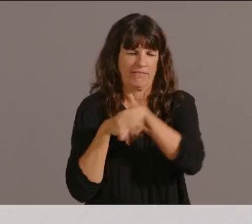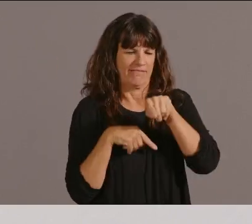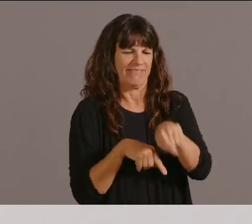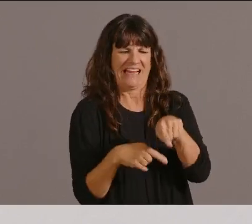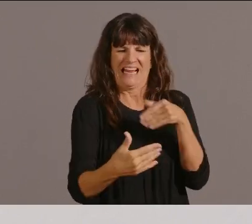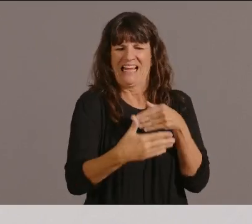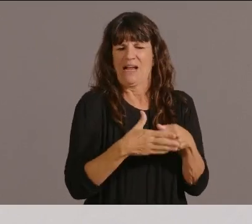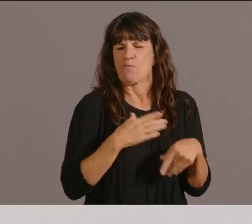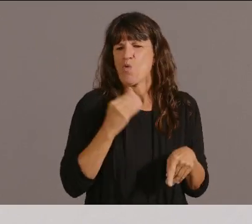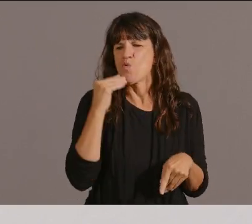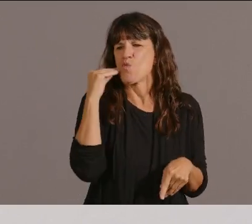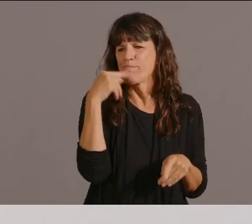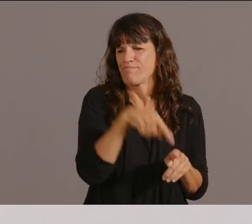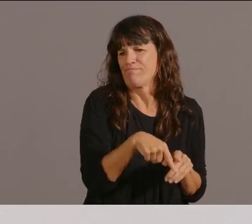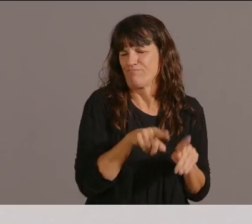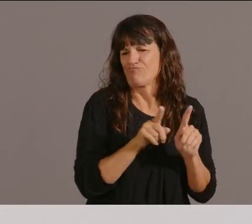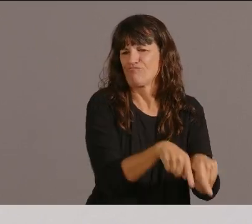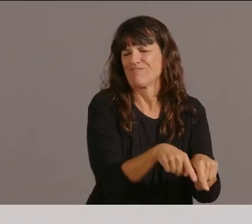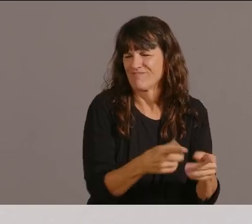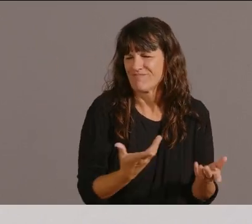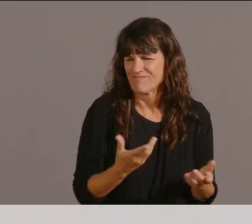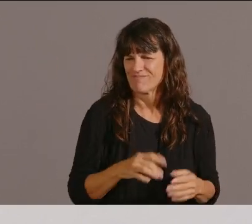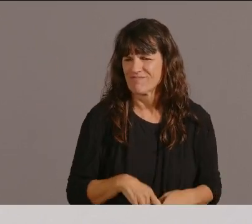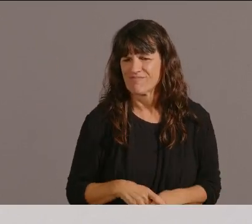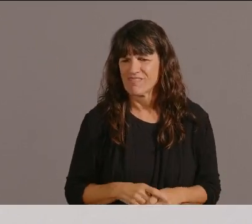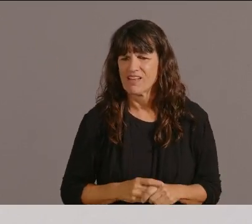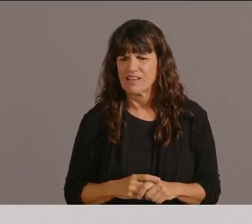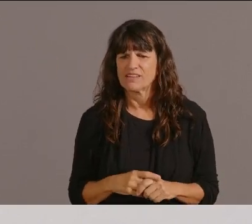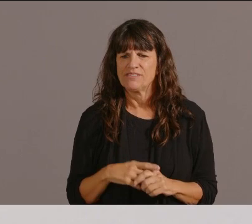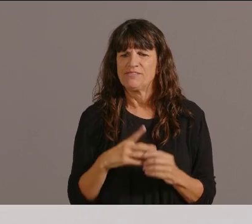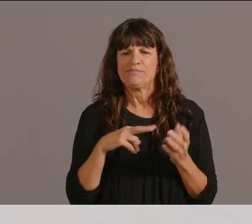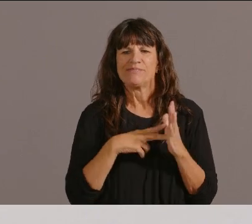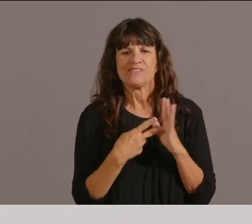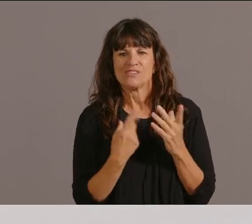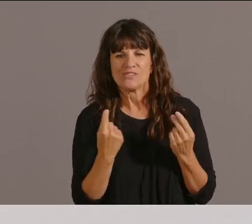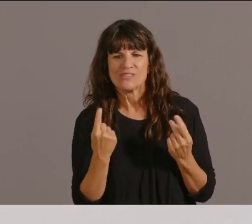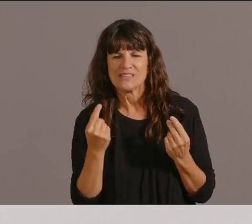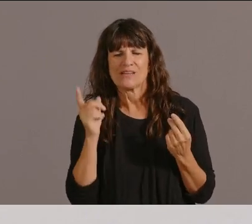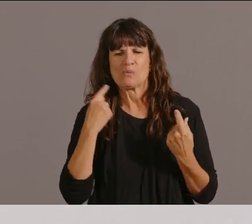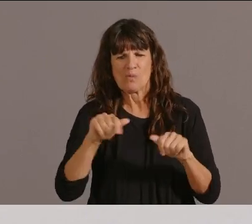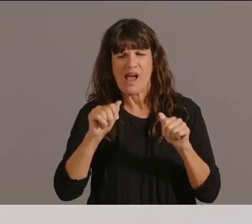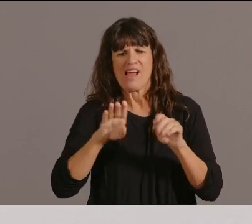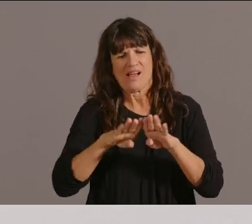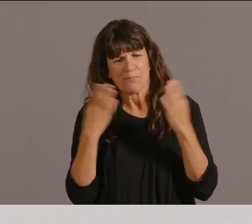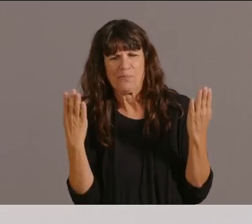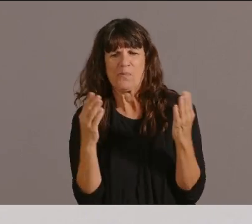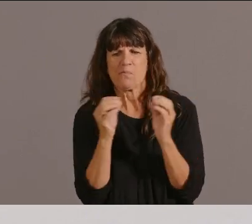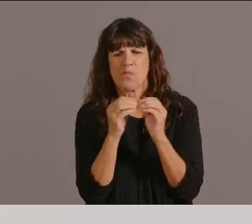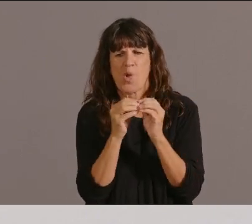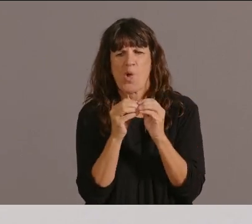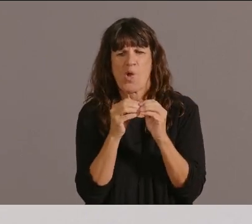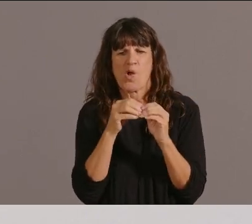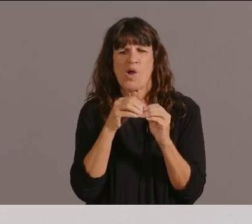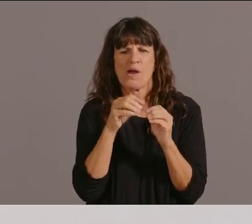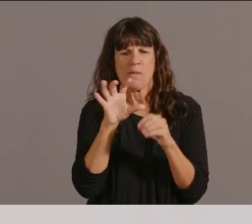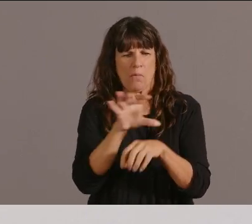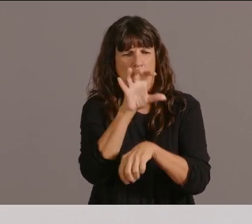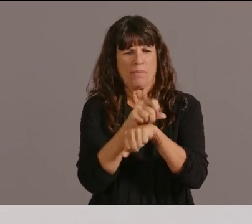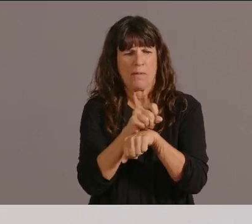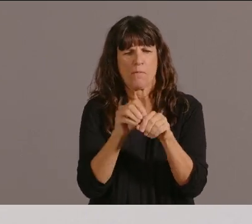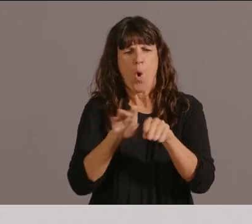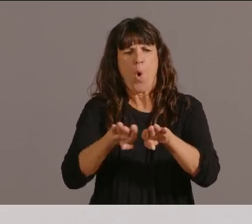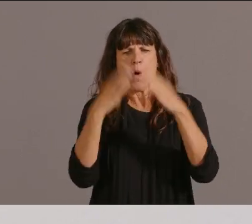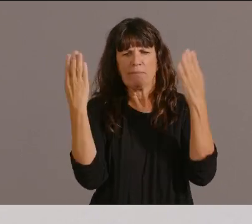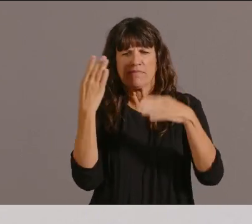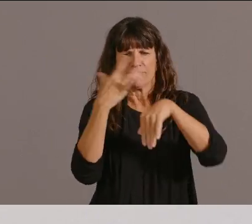is opening up any of those vaccination site appointments to our call center each day so that there are appointments available.